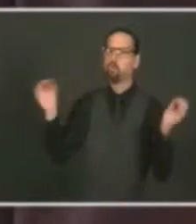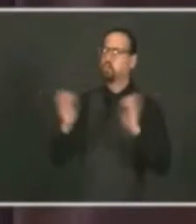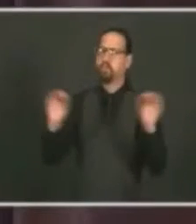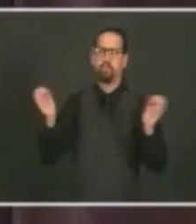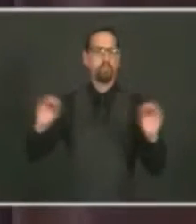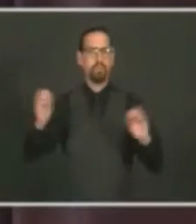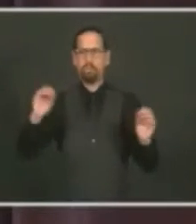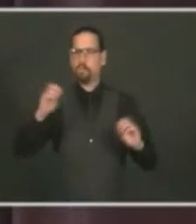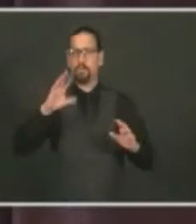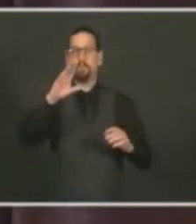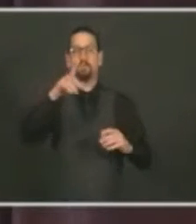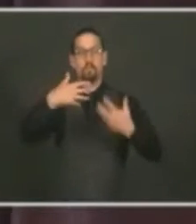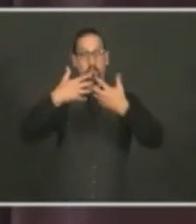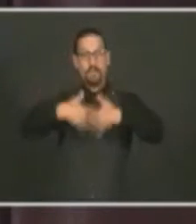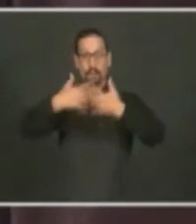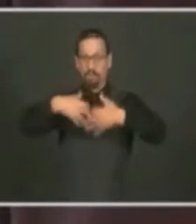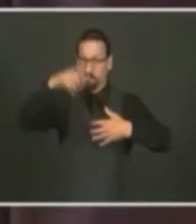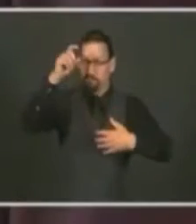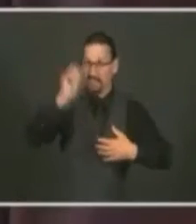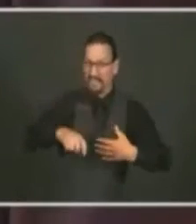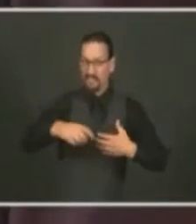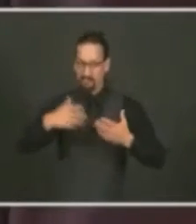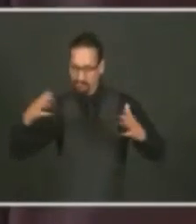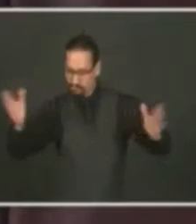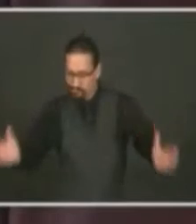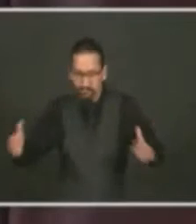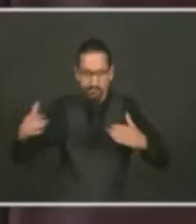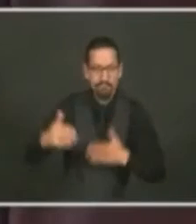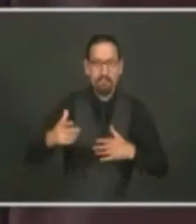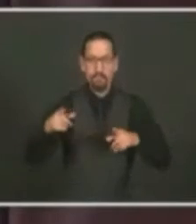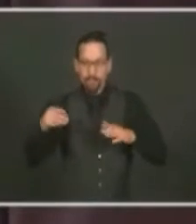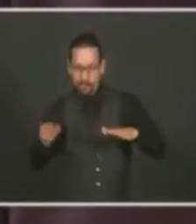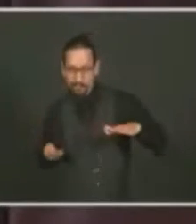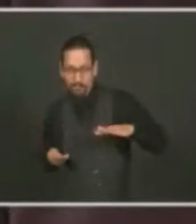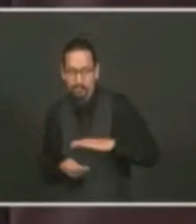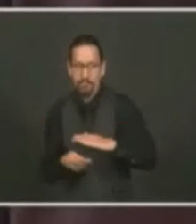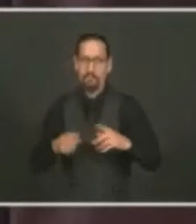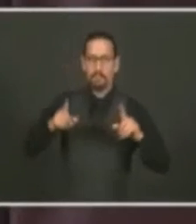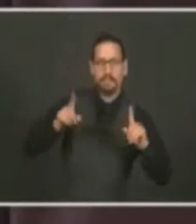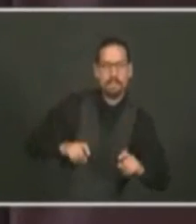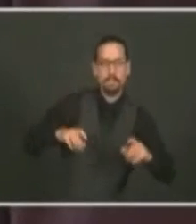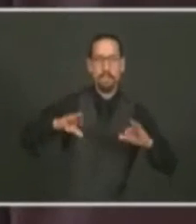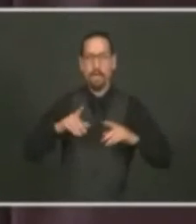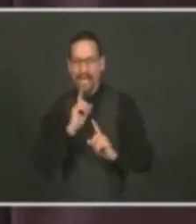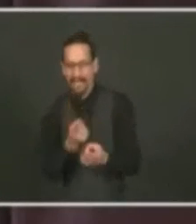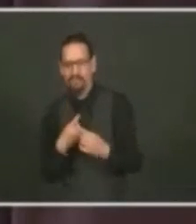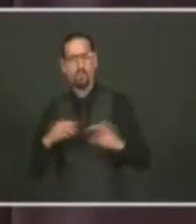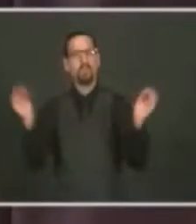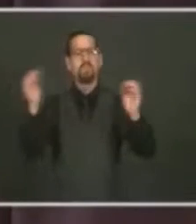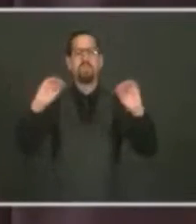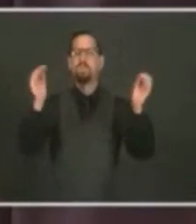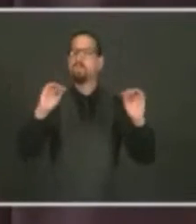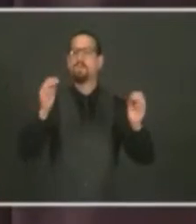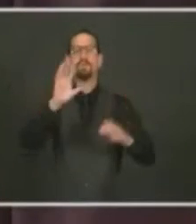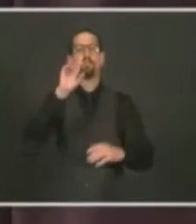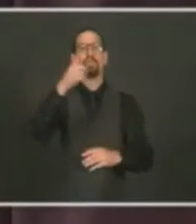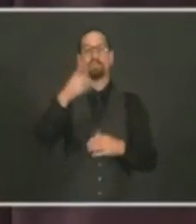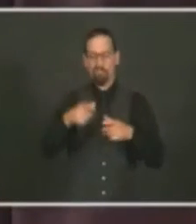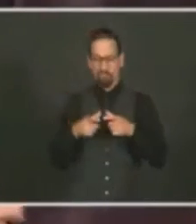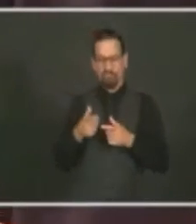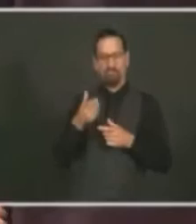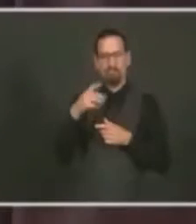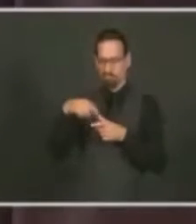machine to process, and it's very easy to administer. The swab is very